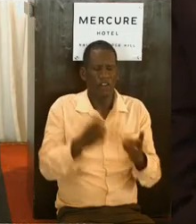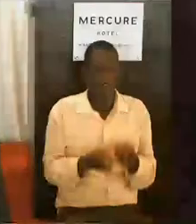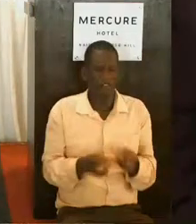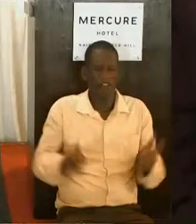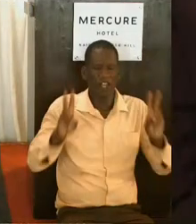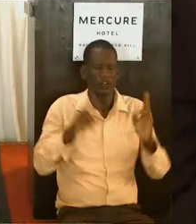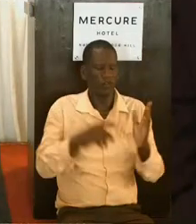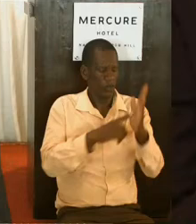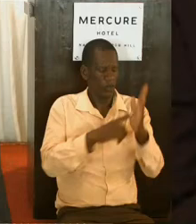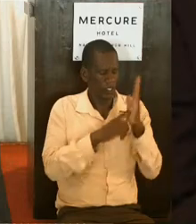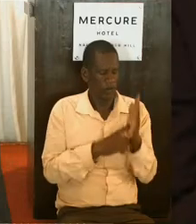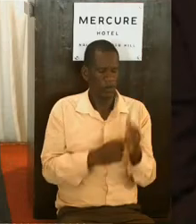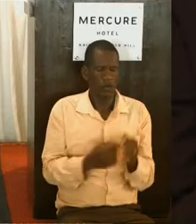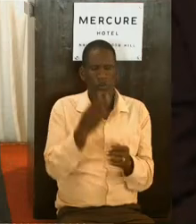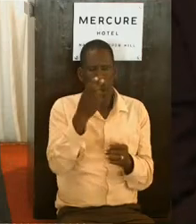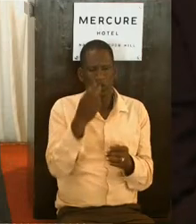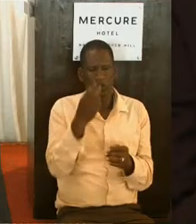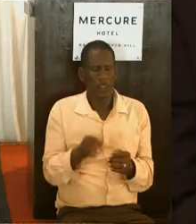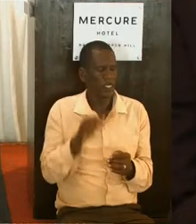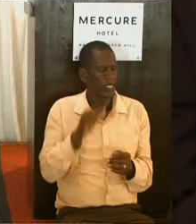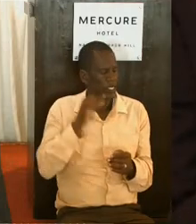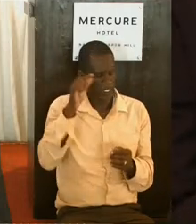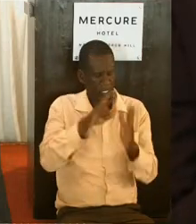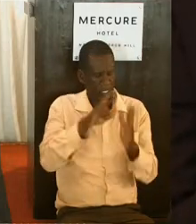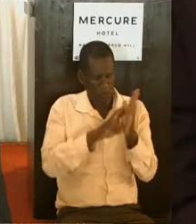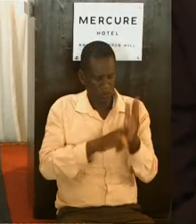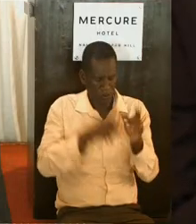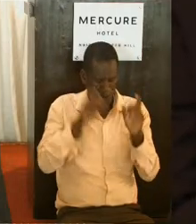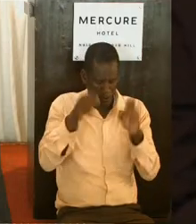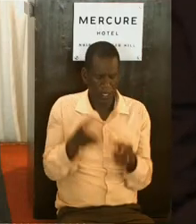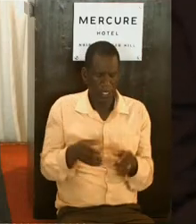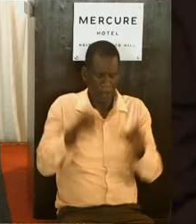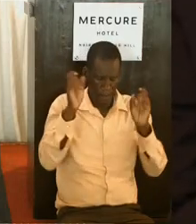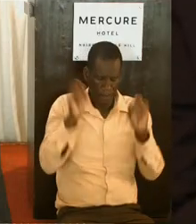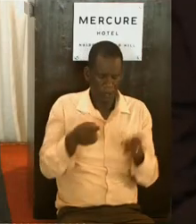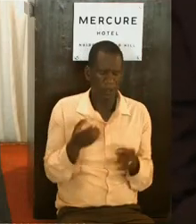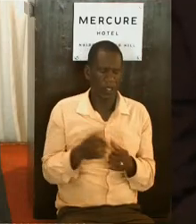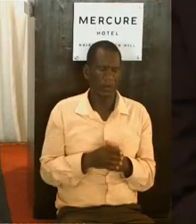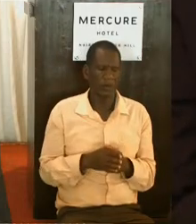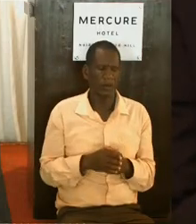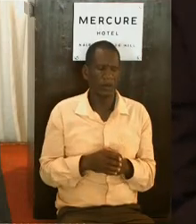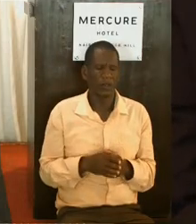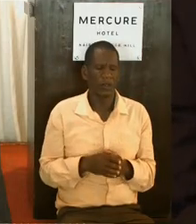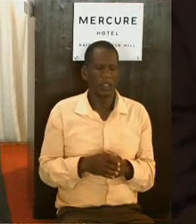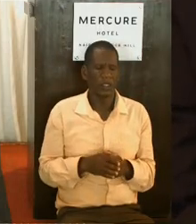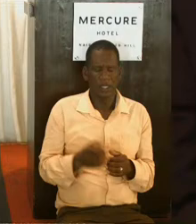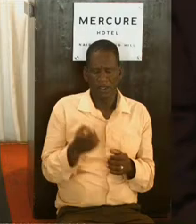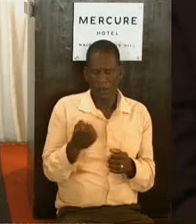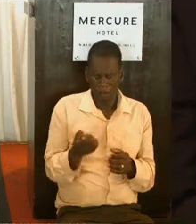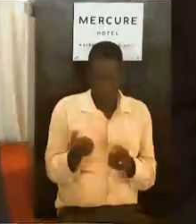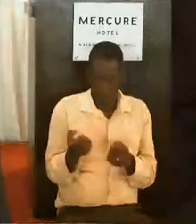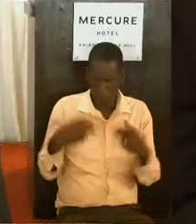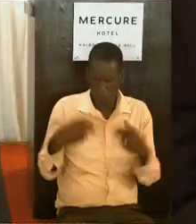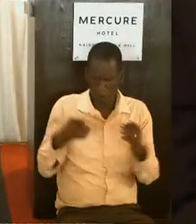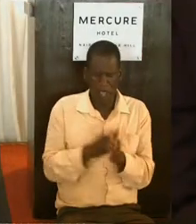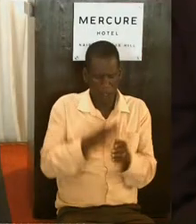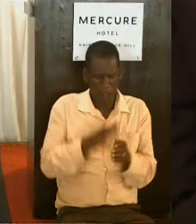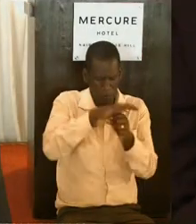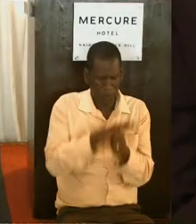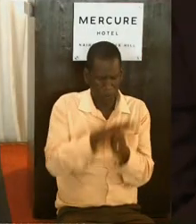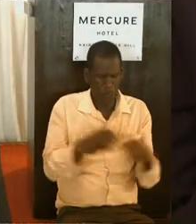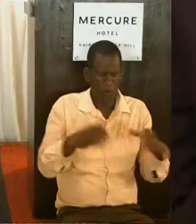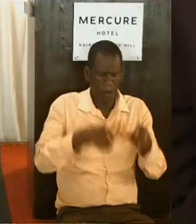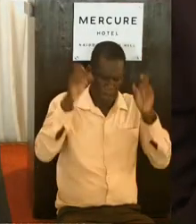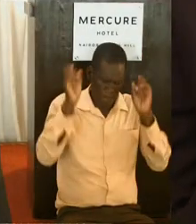like for instance the two thirds gender rule that must be there the minorities are marginalized